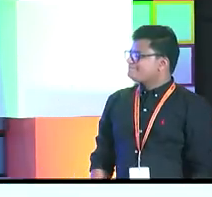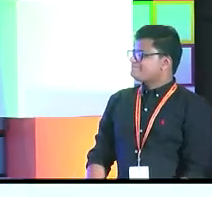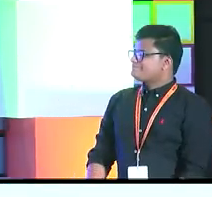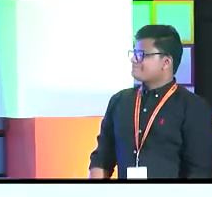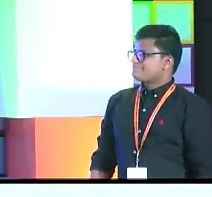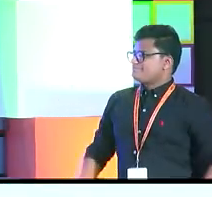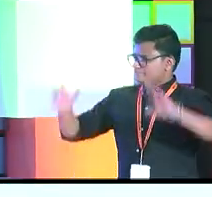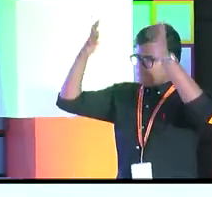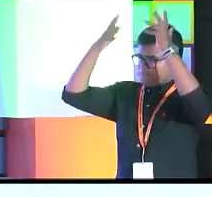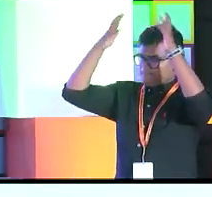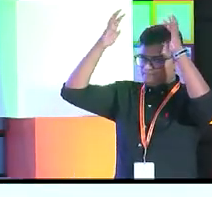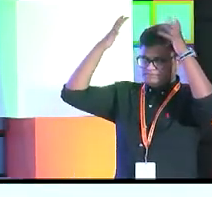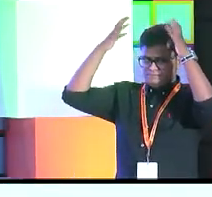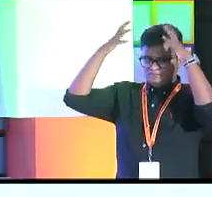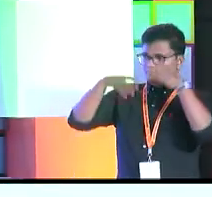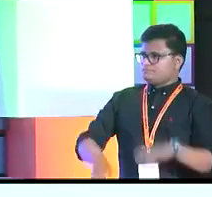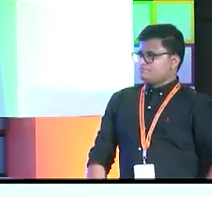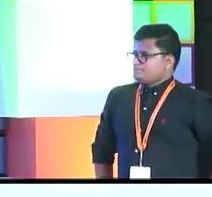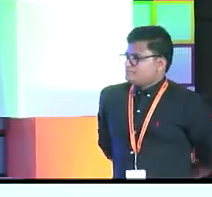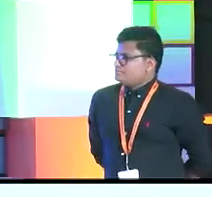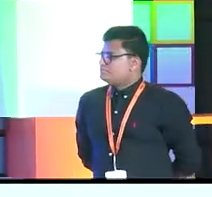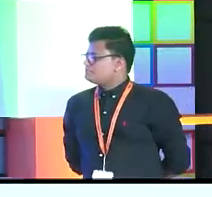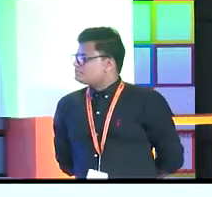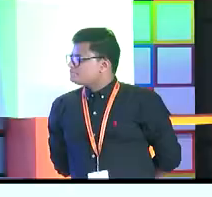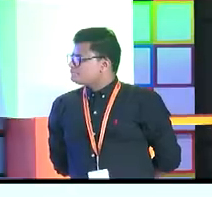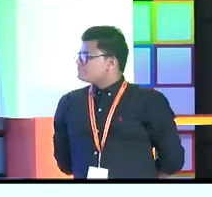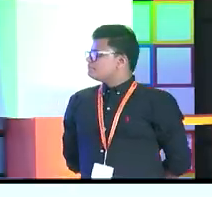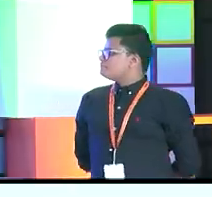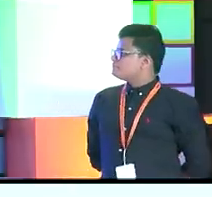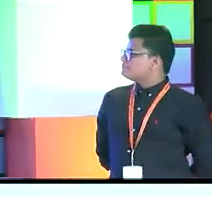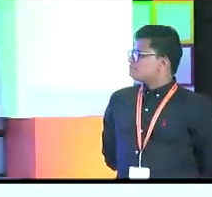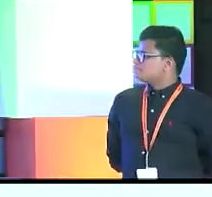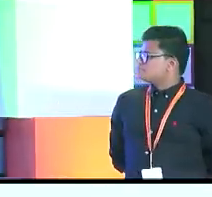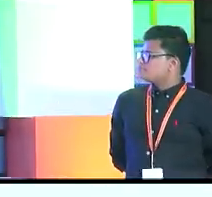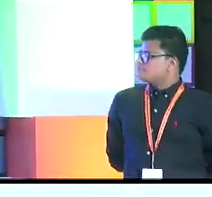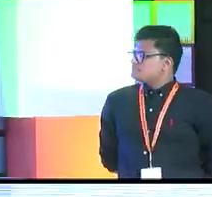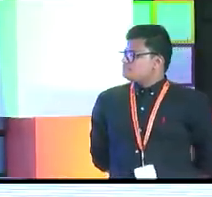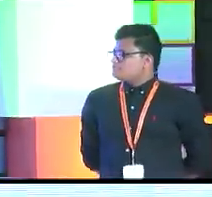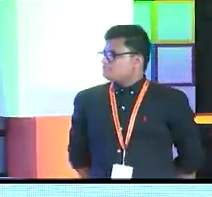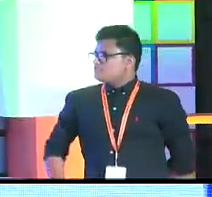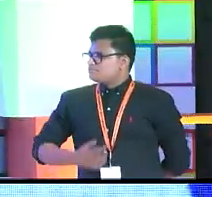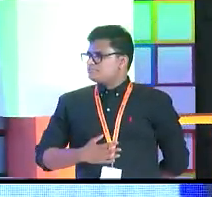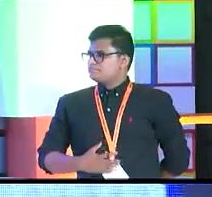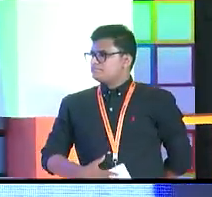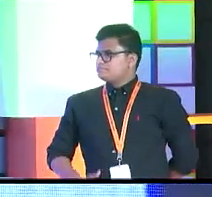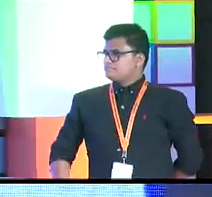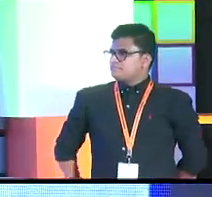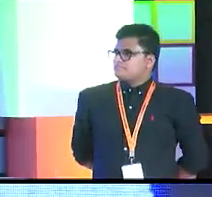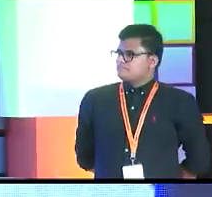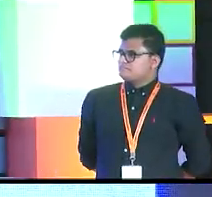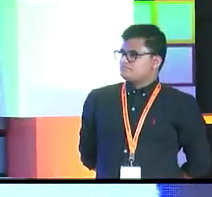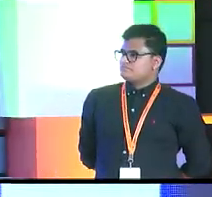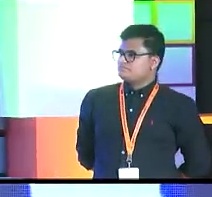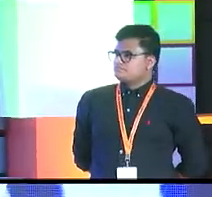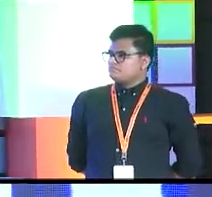Fire and desire when it rains, minute pours. Praying for forgiveness so my sins get ignored. Rise against the tides, make a float when they envy you. Spreading